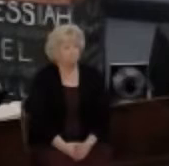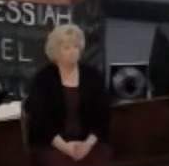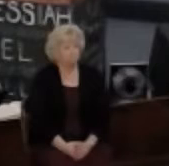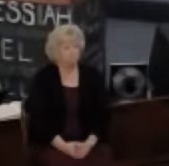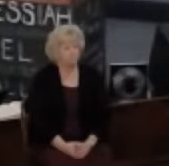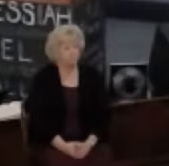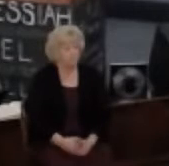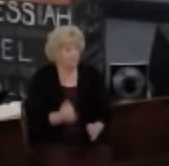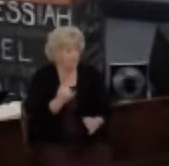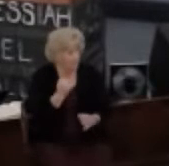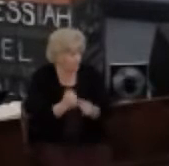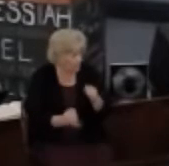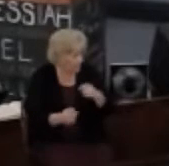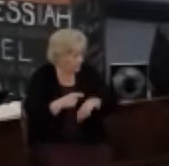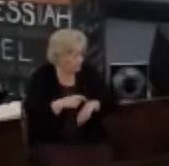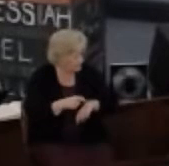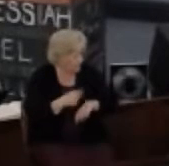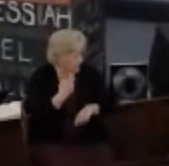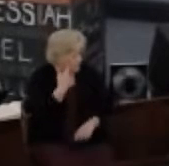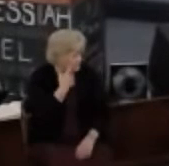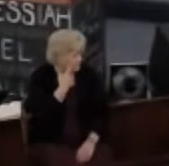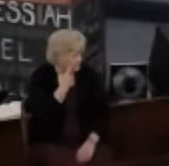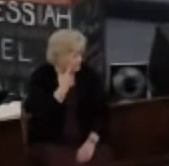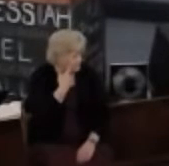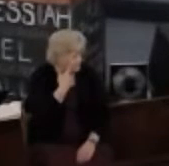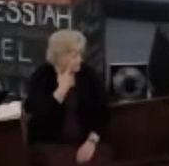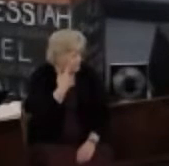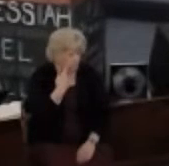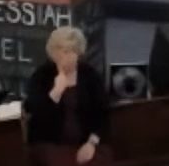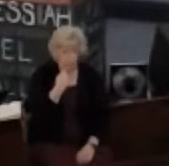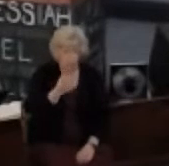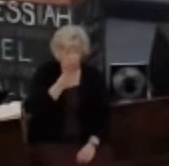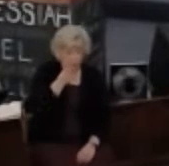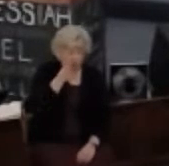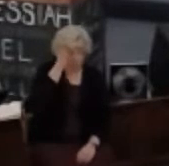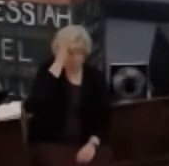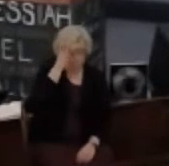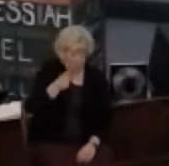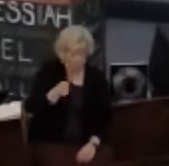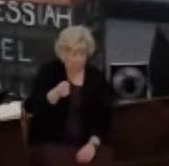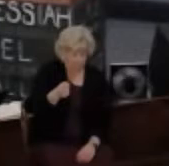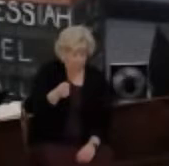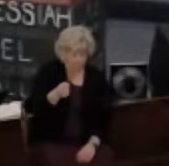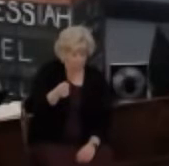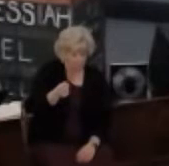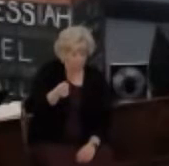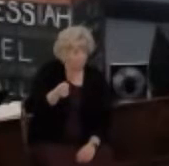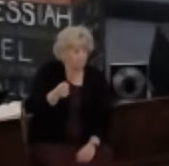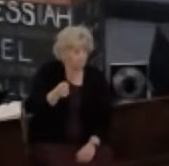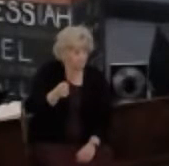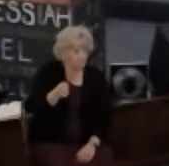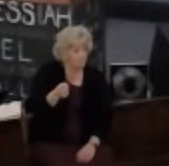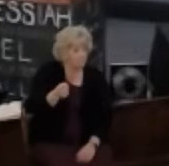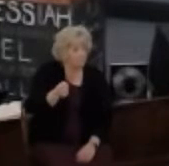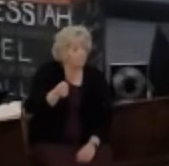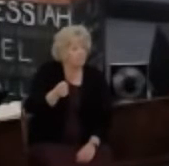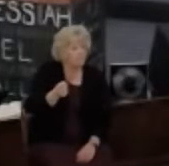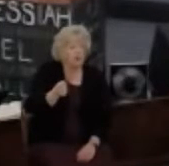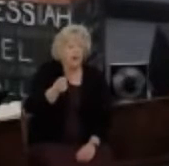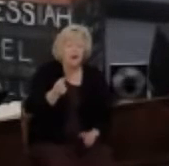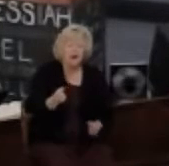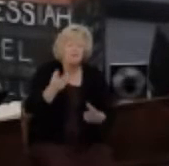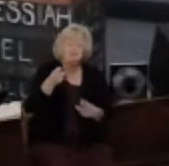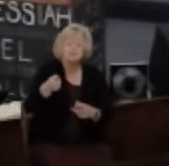When's the last time you let your parents know how much they mean to